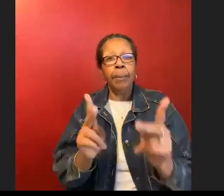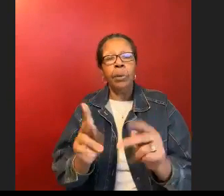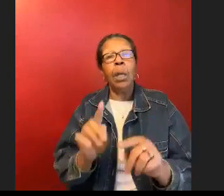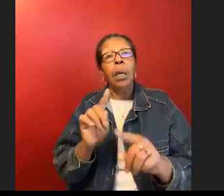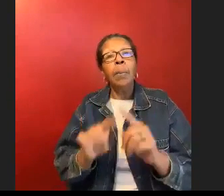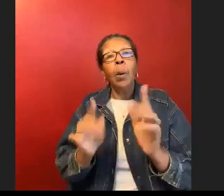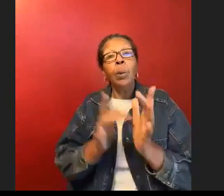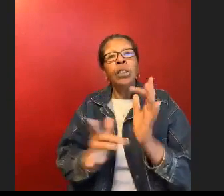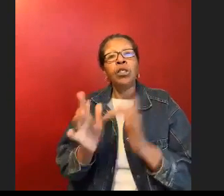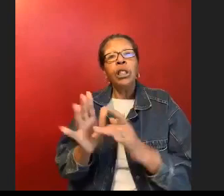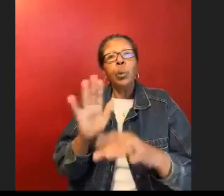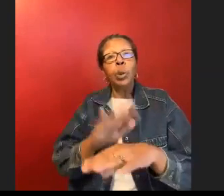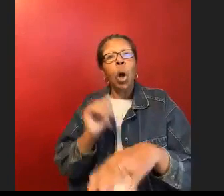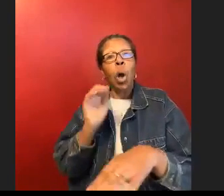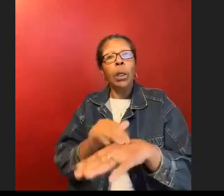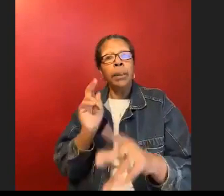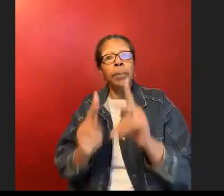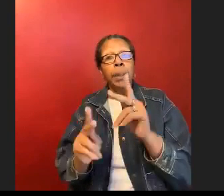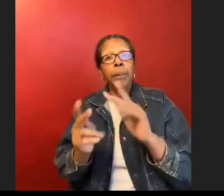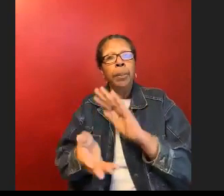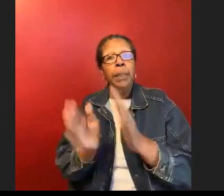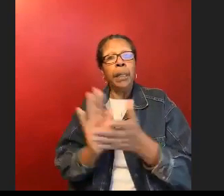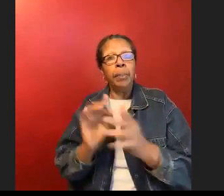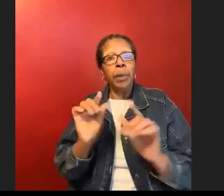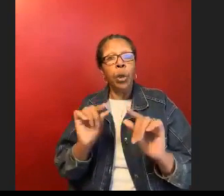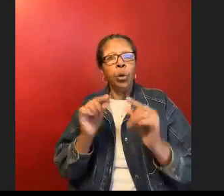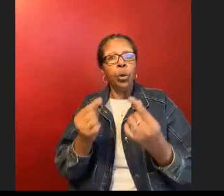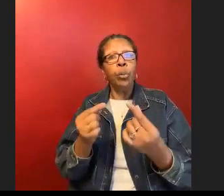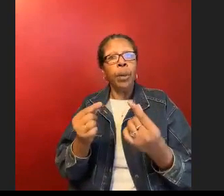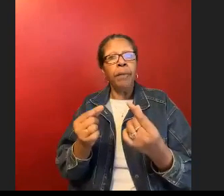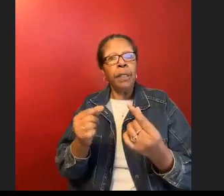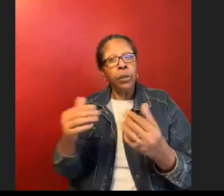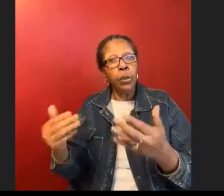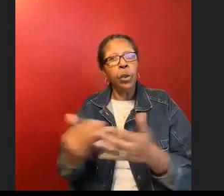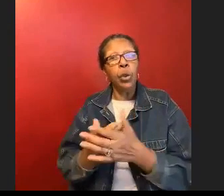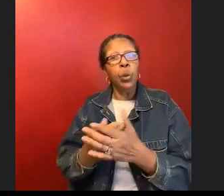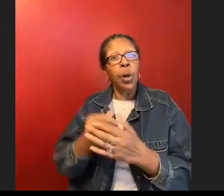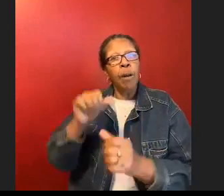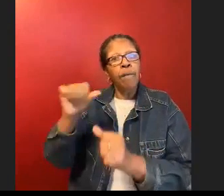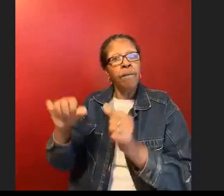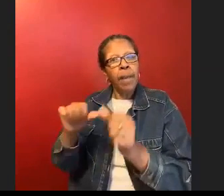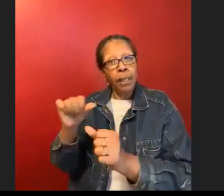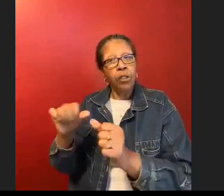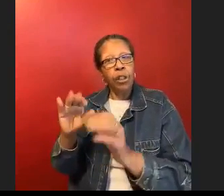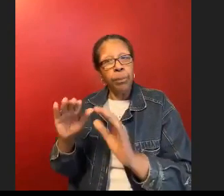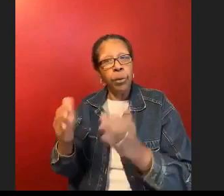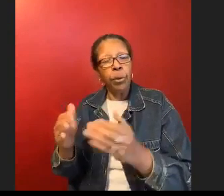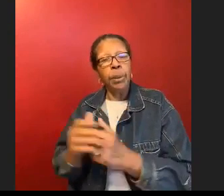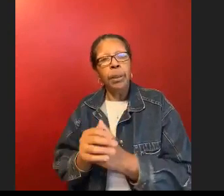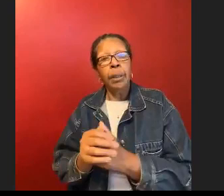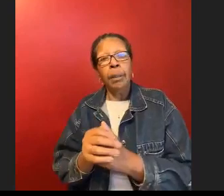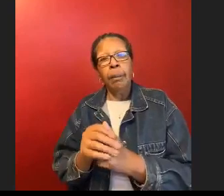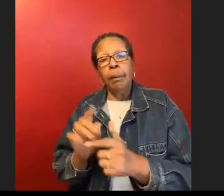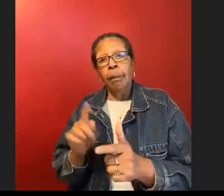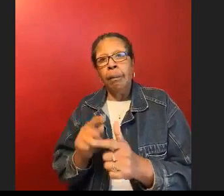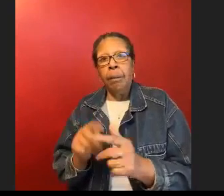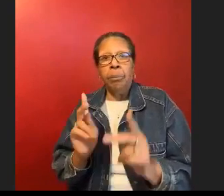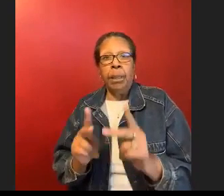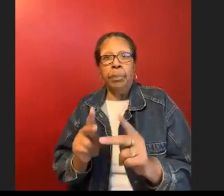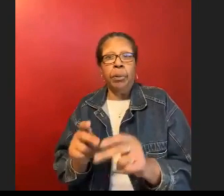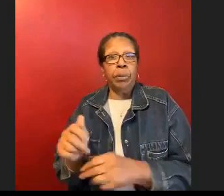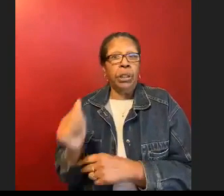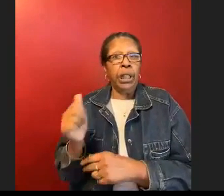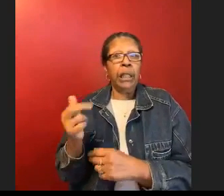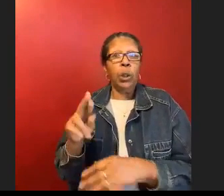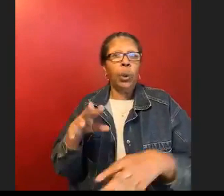of this new foundational fellowship, people either rejected or accepted